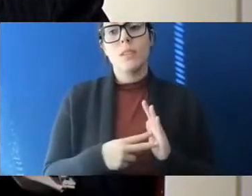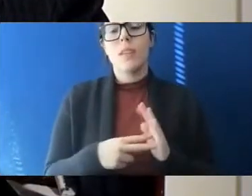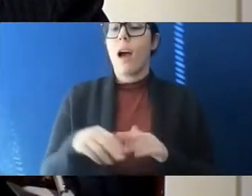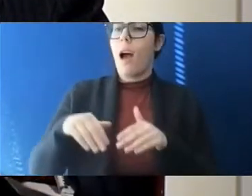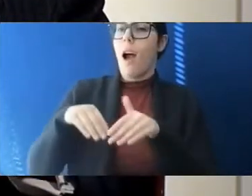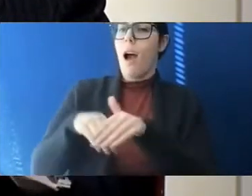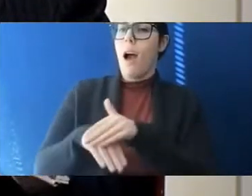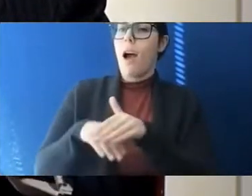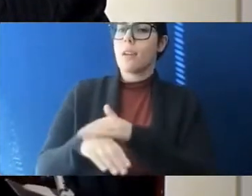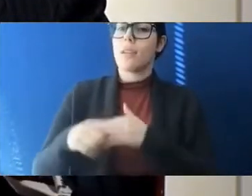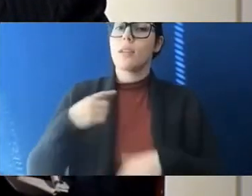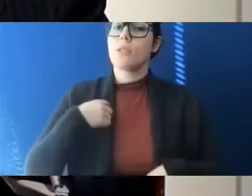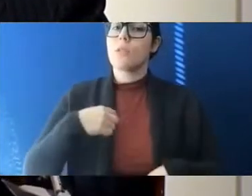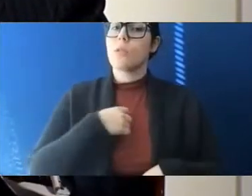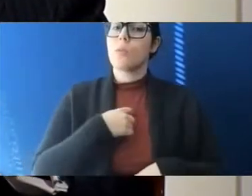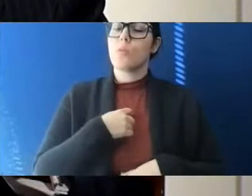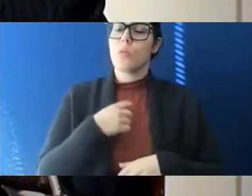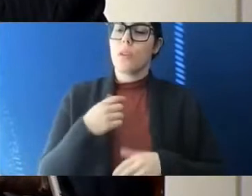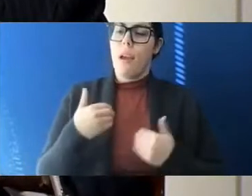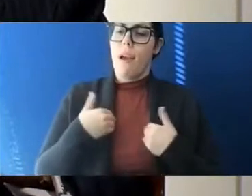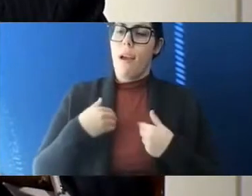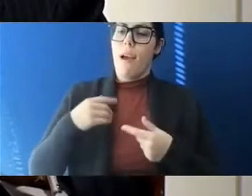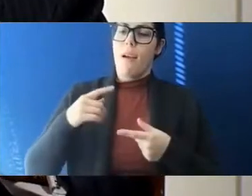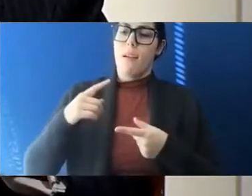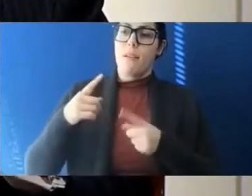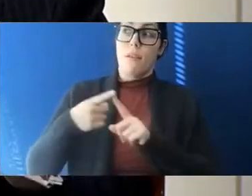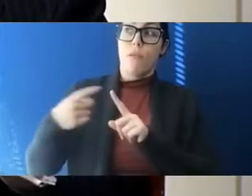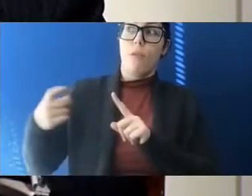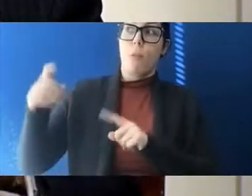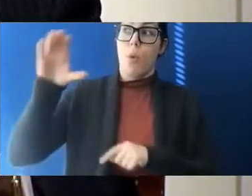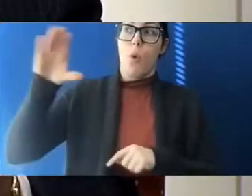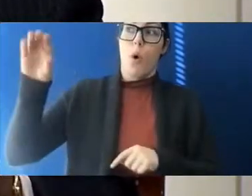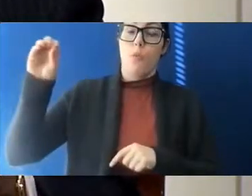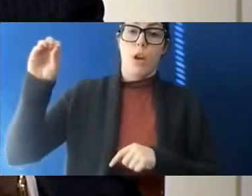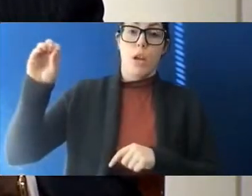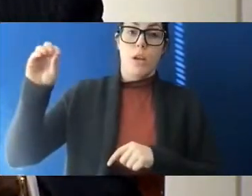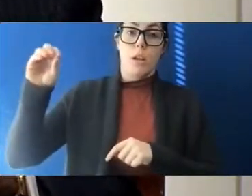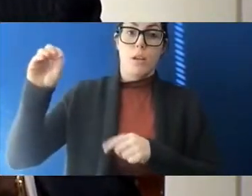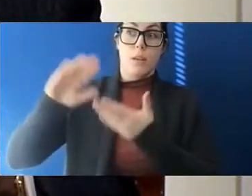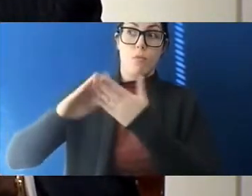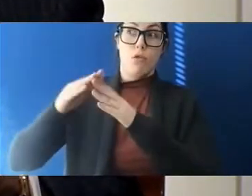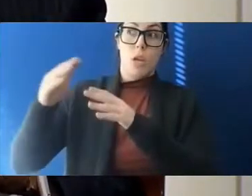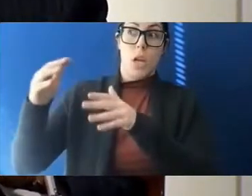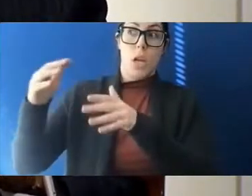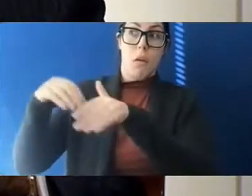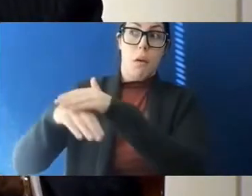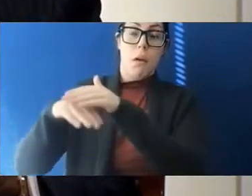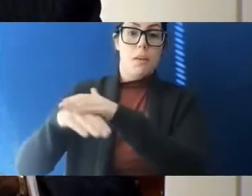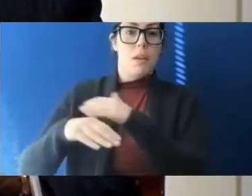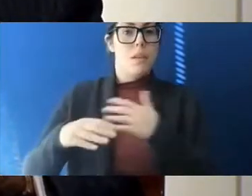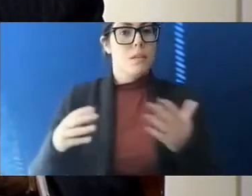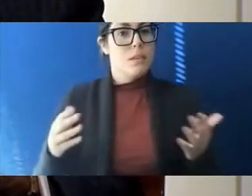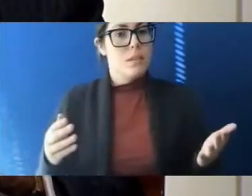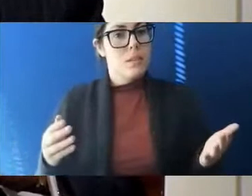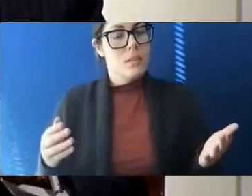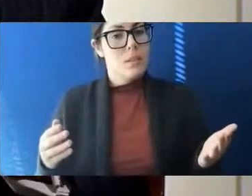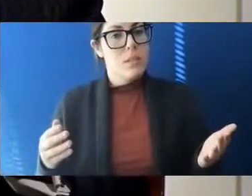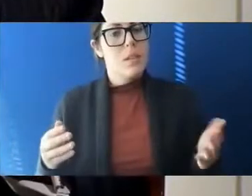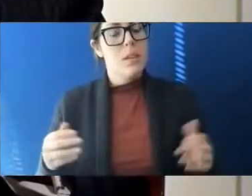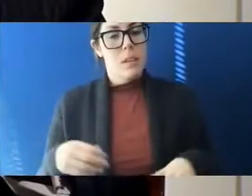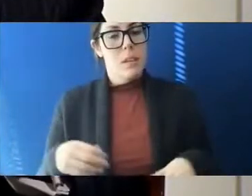access that we're gaining to the corporate community today, I would hope, Deputy Secretary, that that would